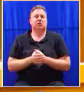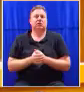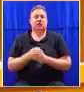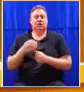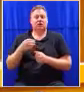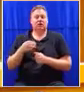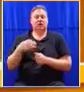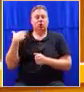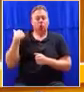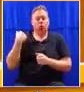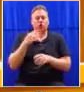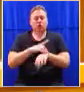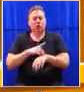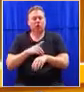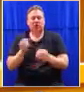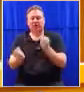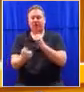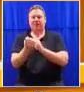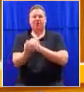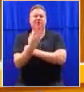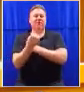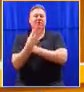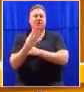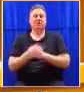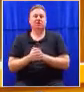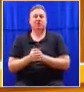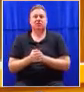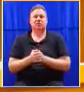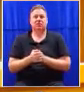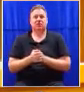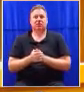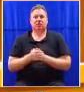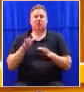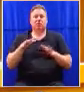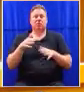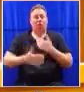getting infected, and those who are left to hold the fort are doing